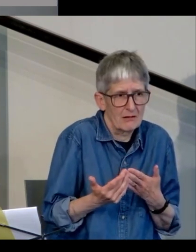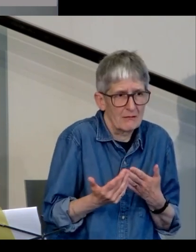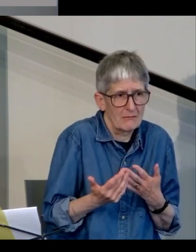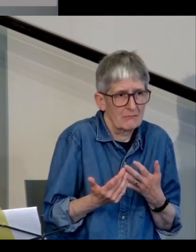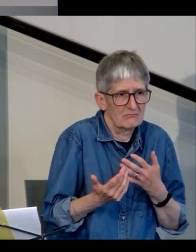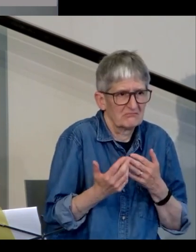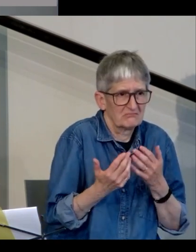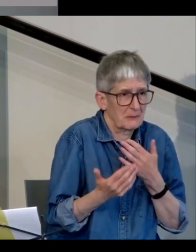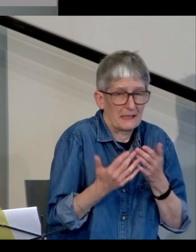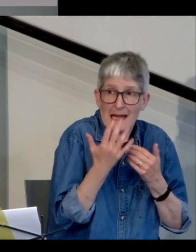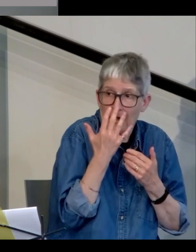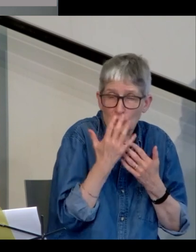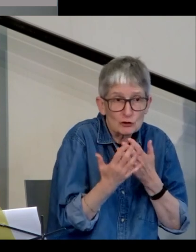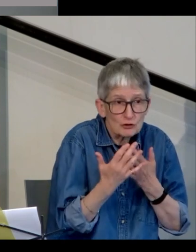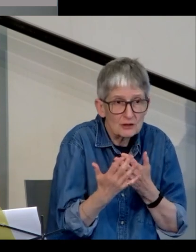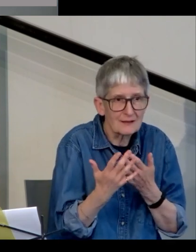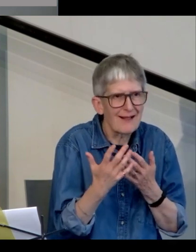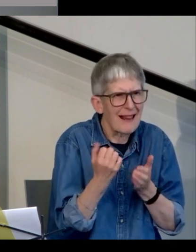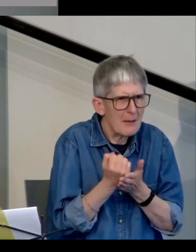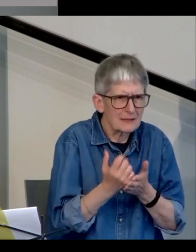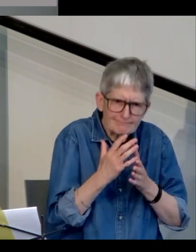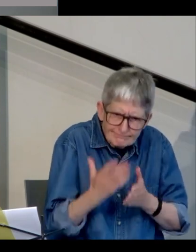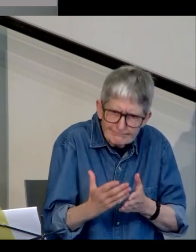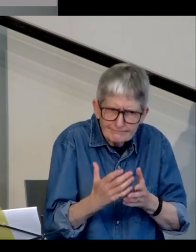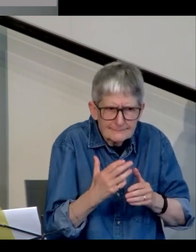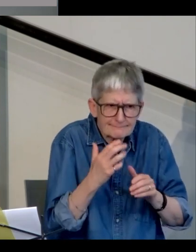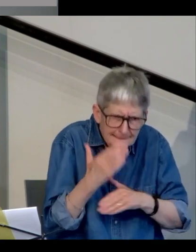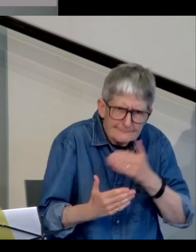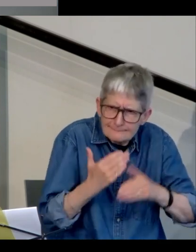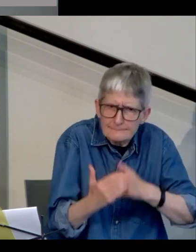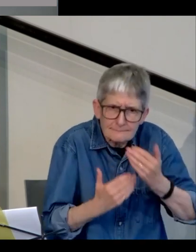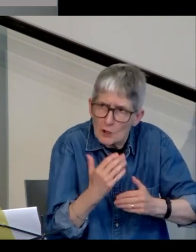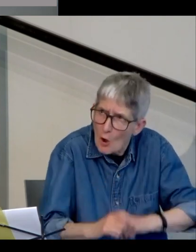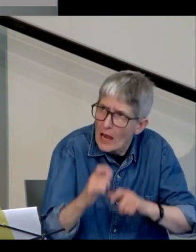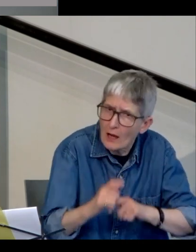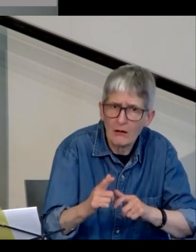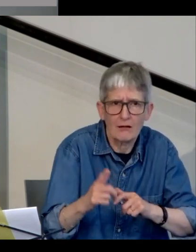are. Help us to press in and pursue you.